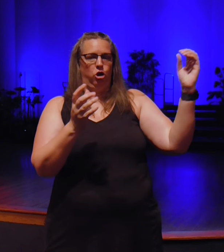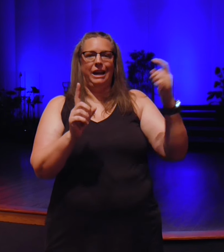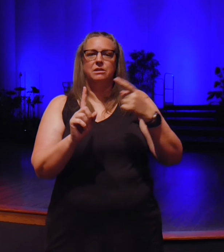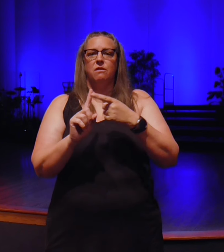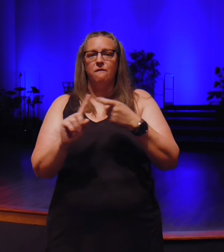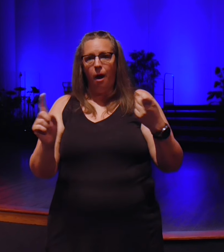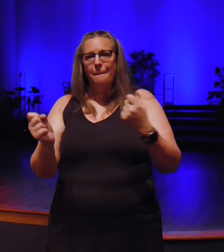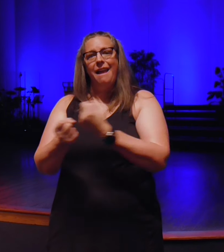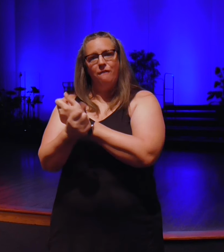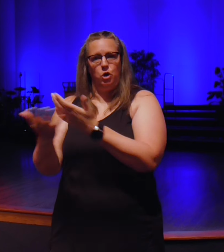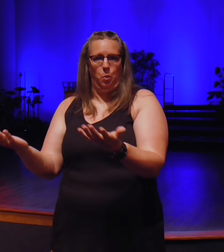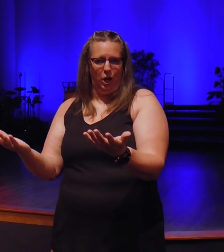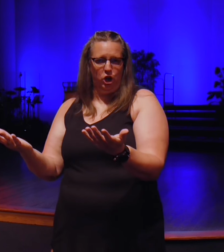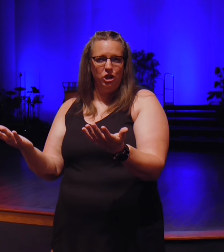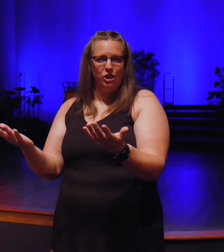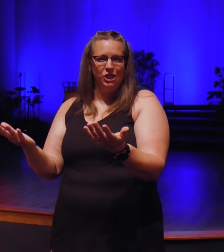everywhere.